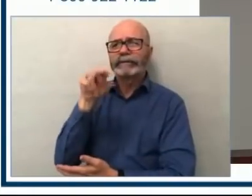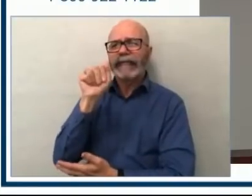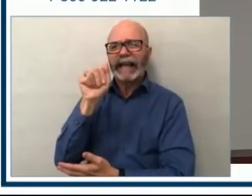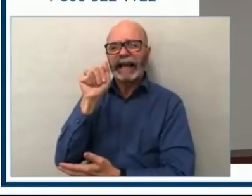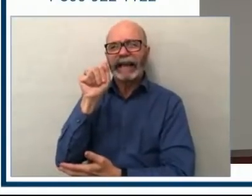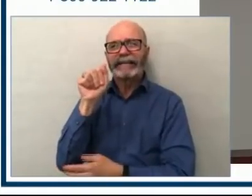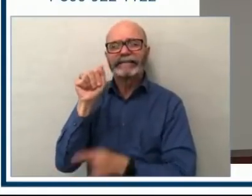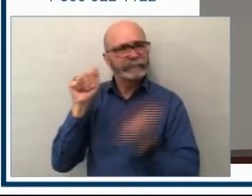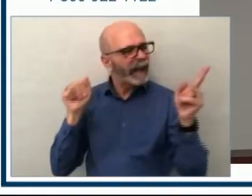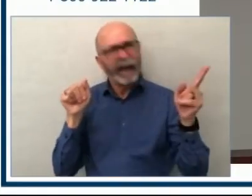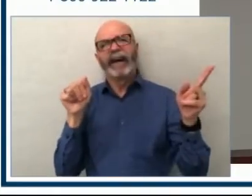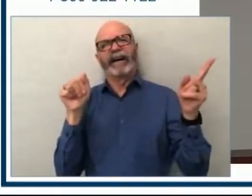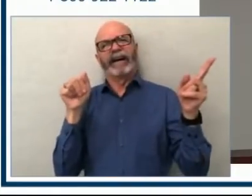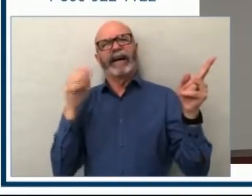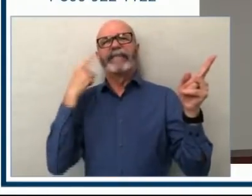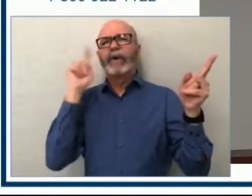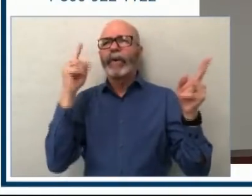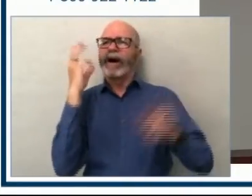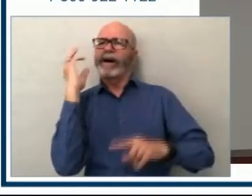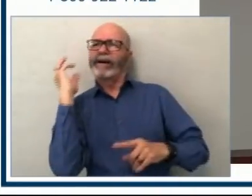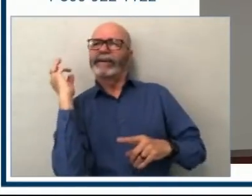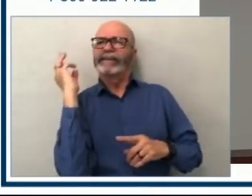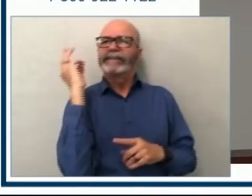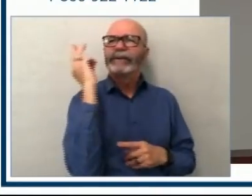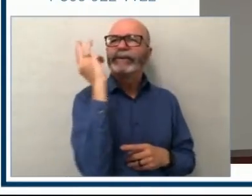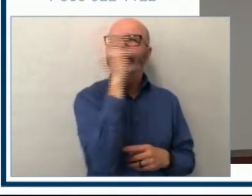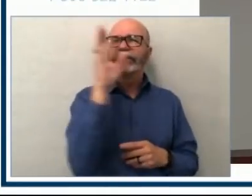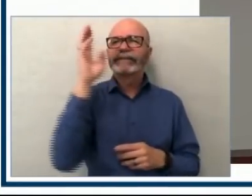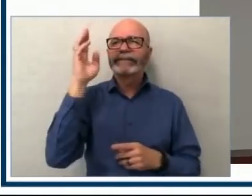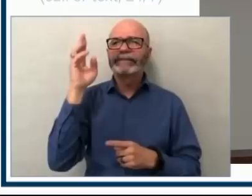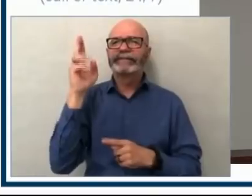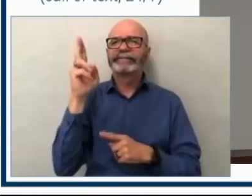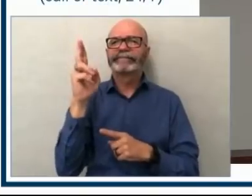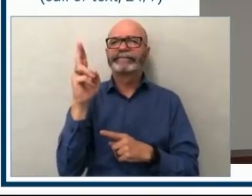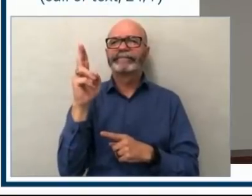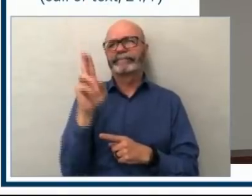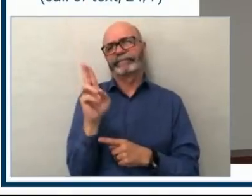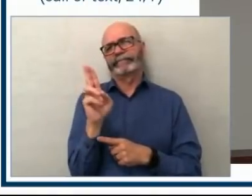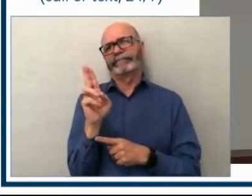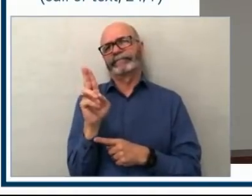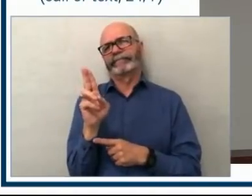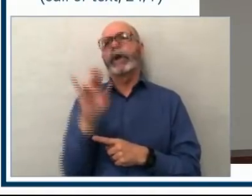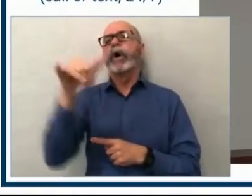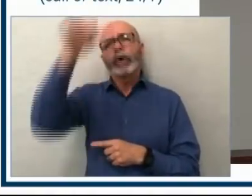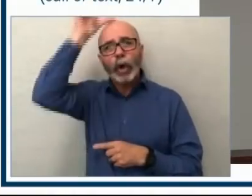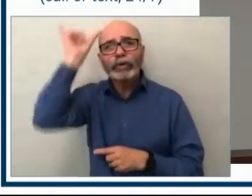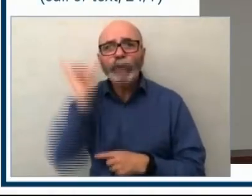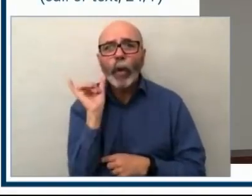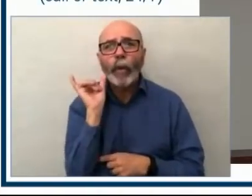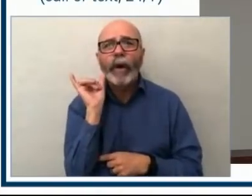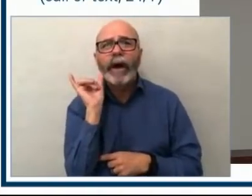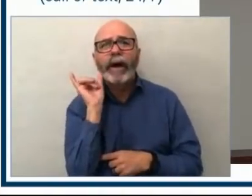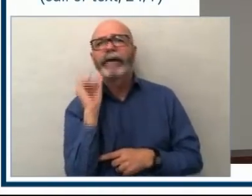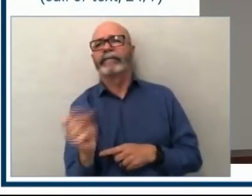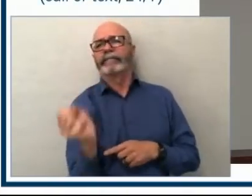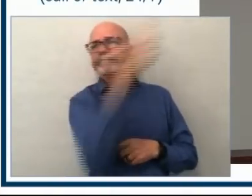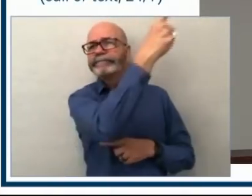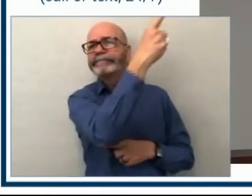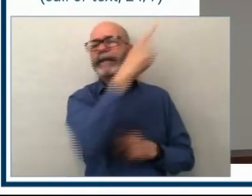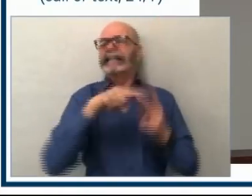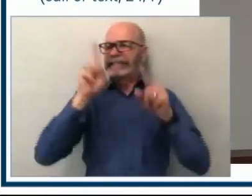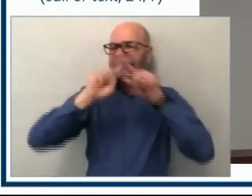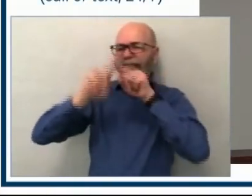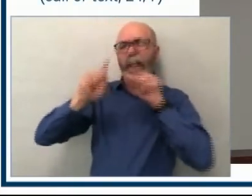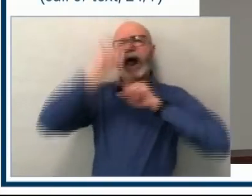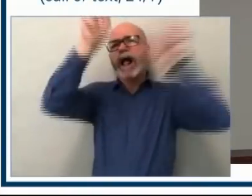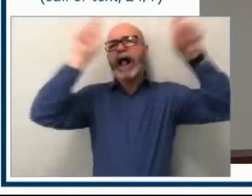I want to reiterate that this was a decision of our federal government to address the complex and unique challenges in our northern